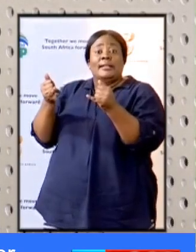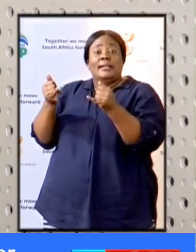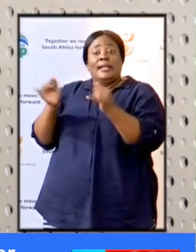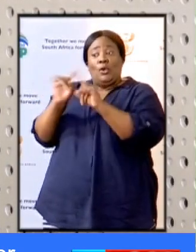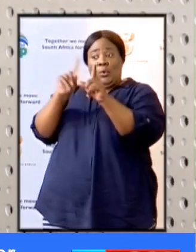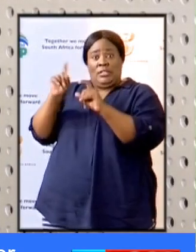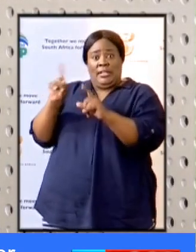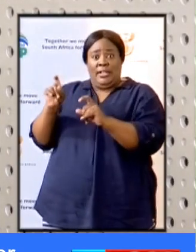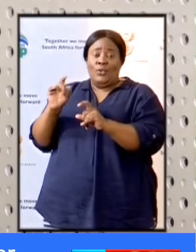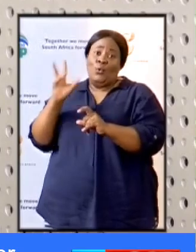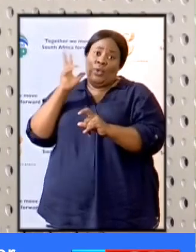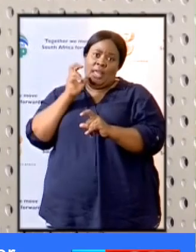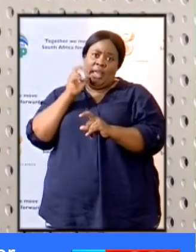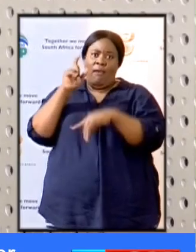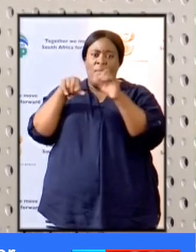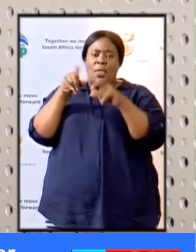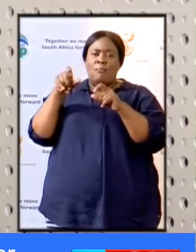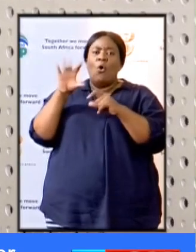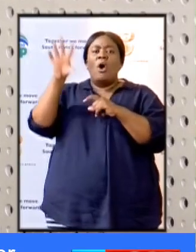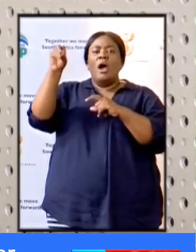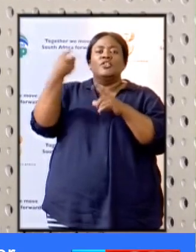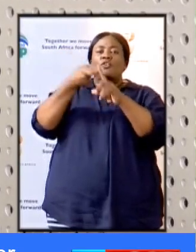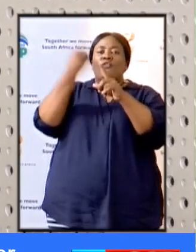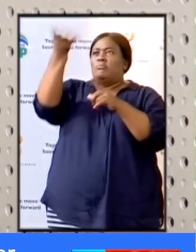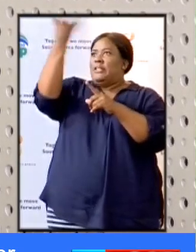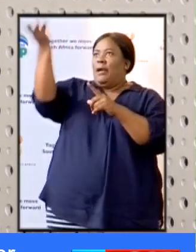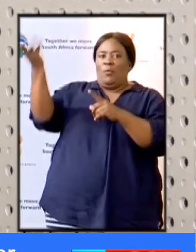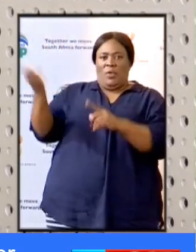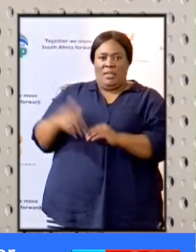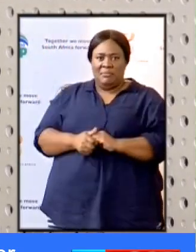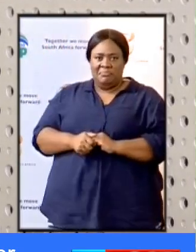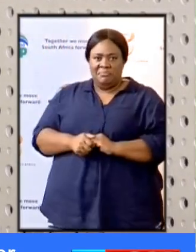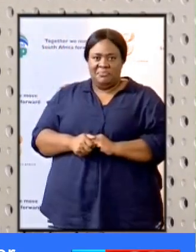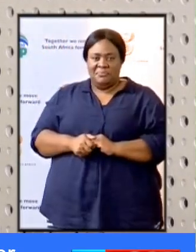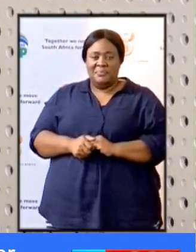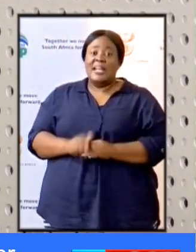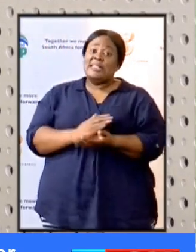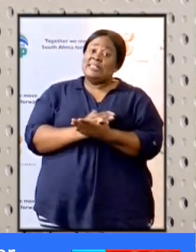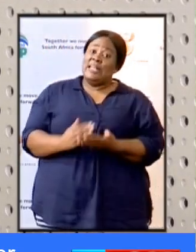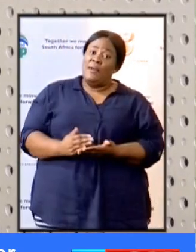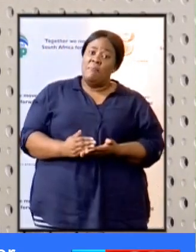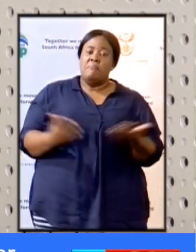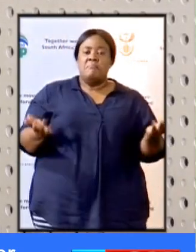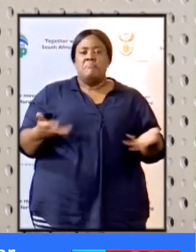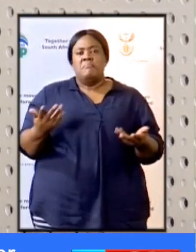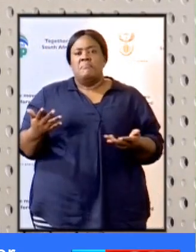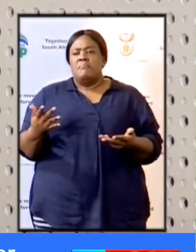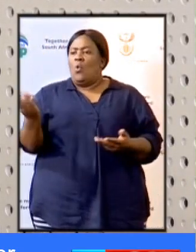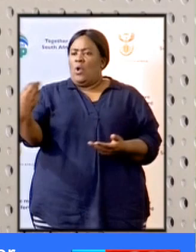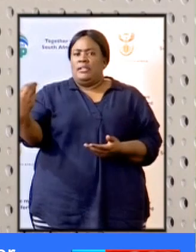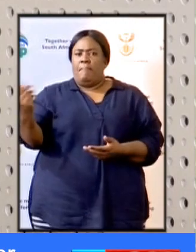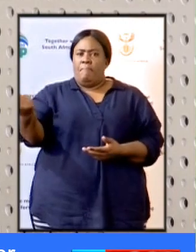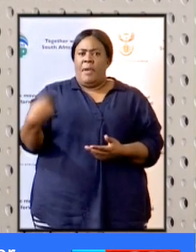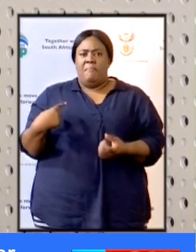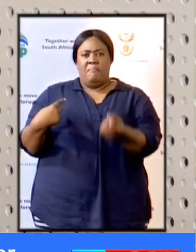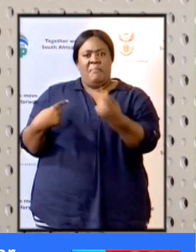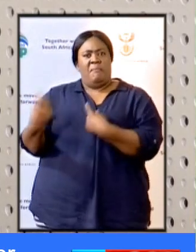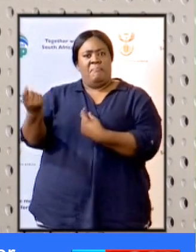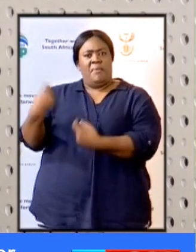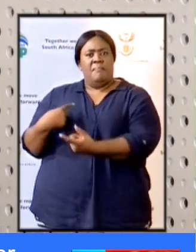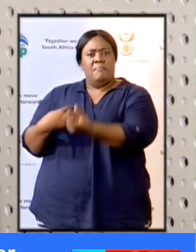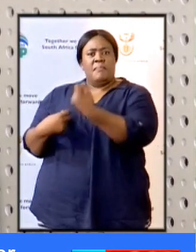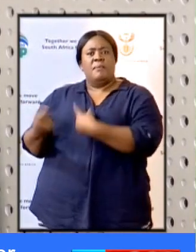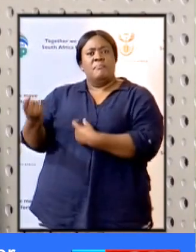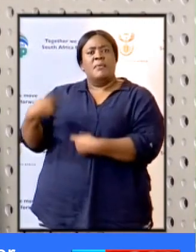You'll hear people asking you questions from somewhere. Others will just send us their questions